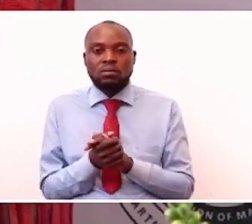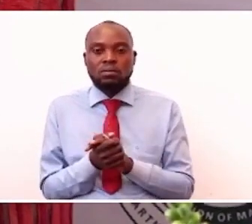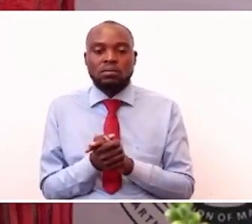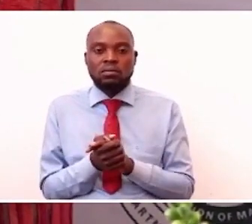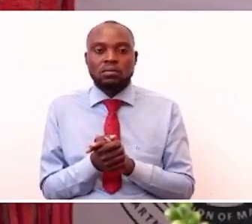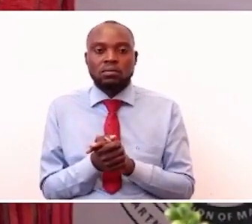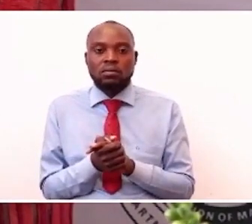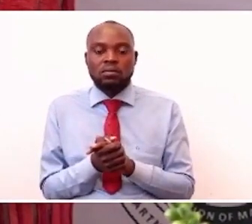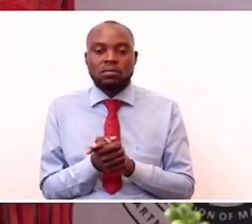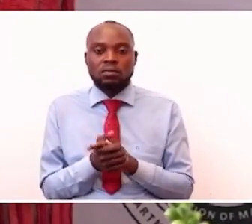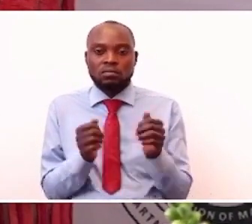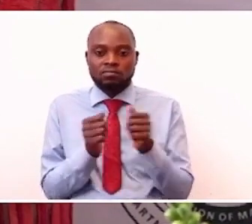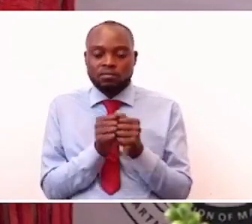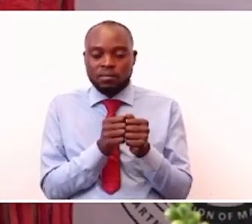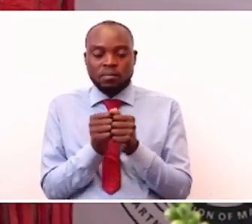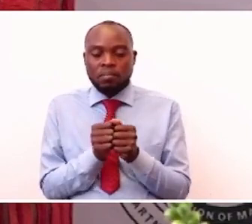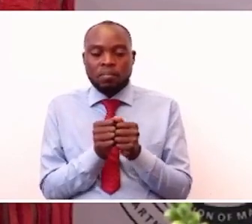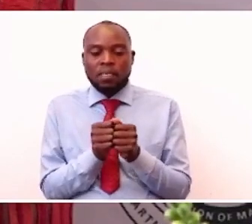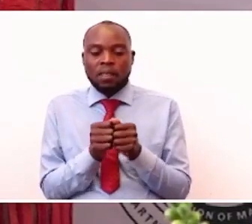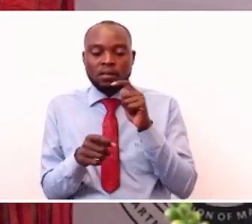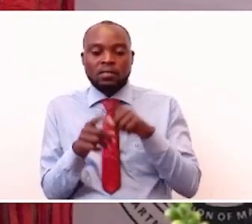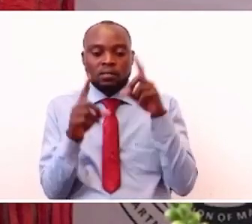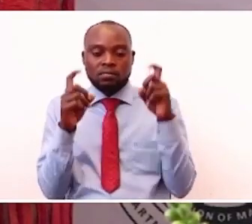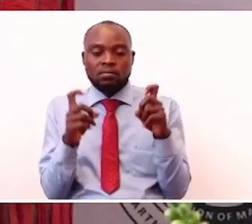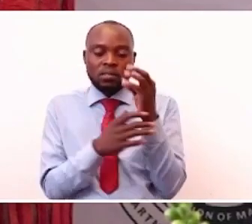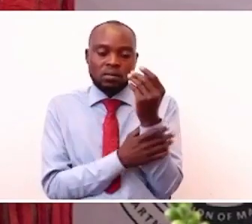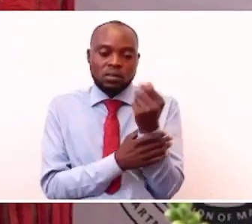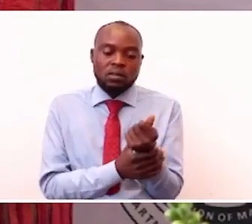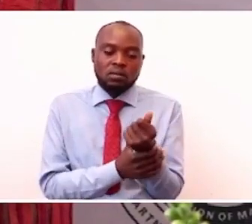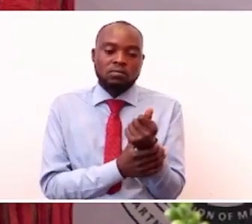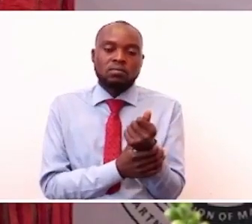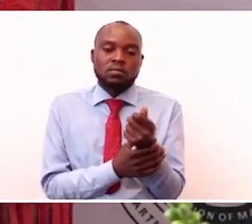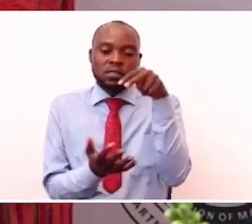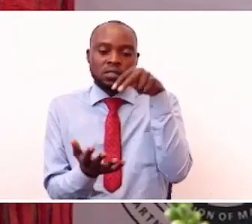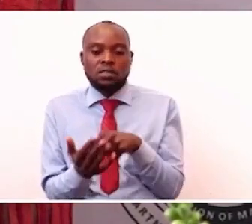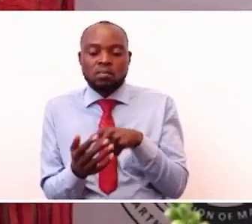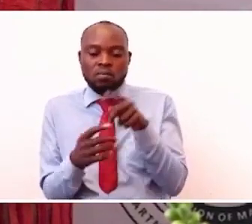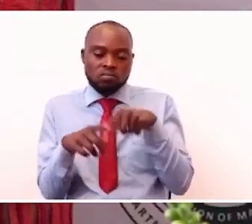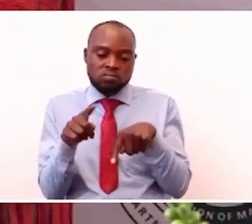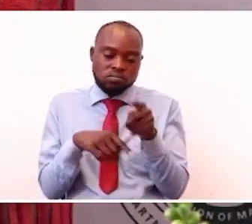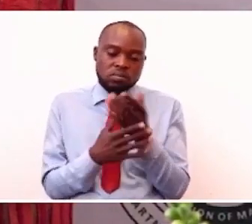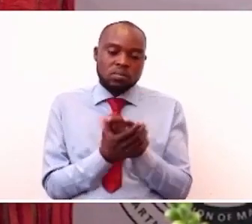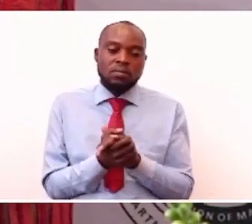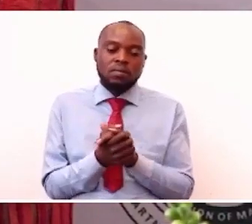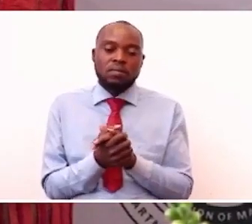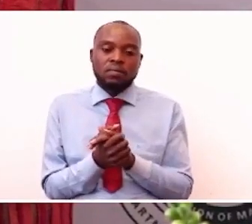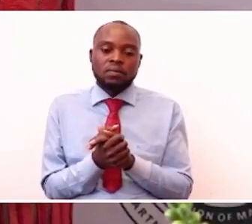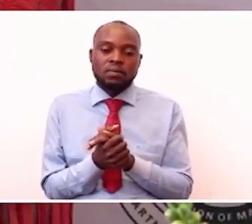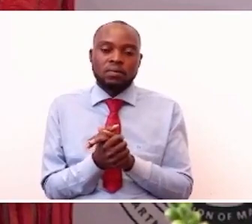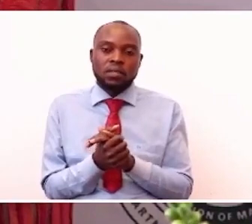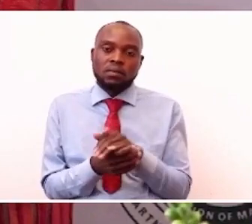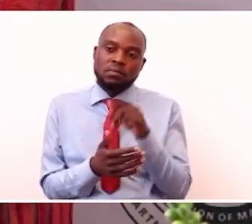with certain digital currencies, such as stablecoins and CBDCs,